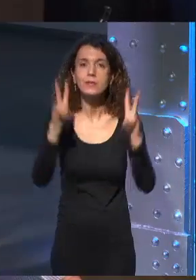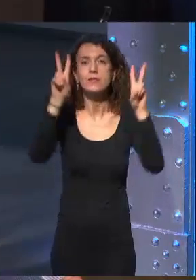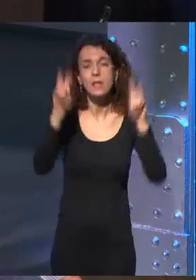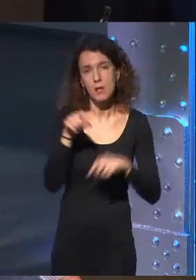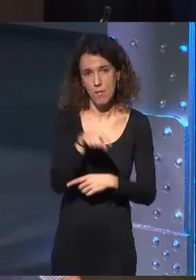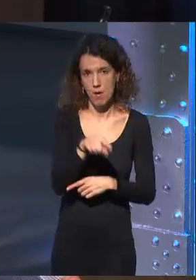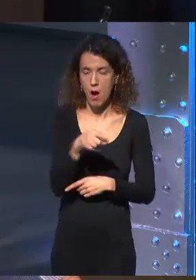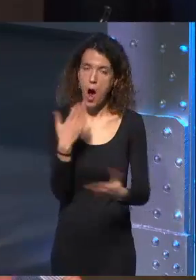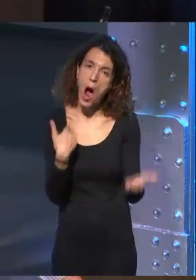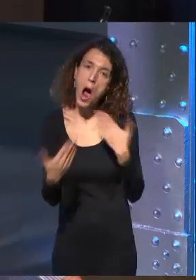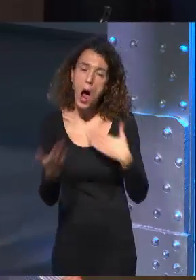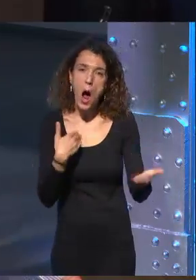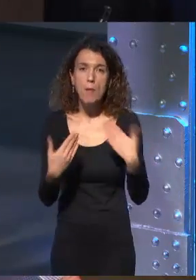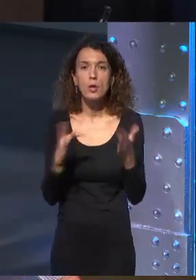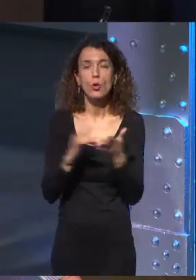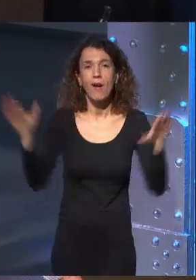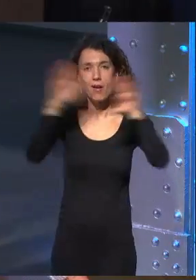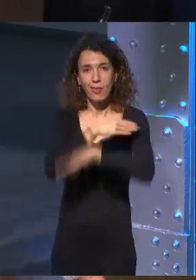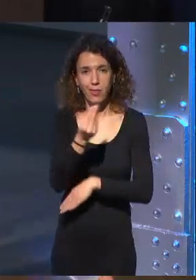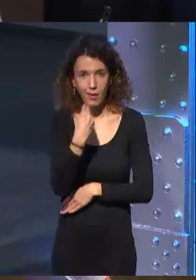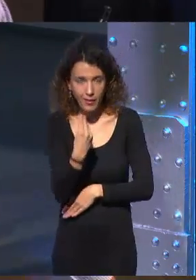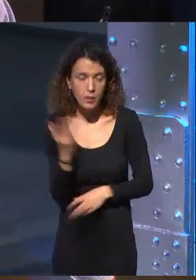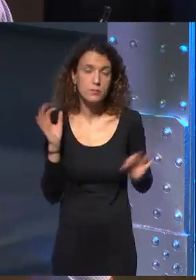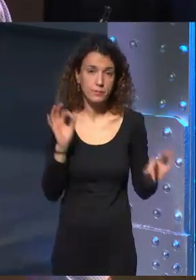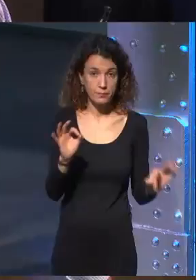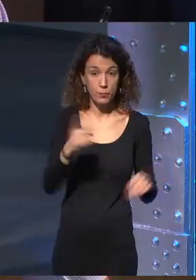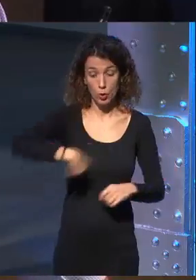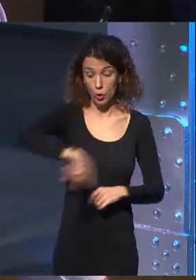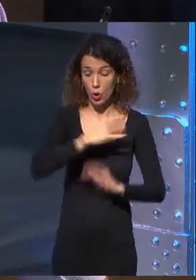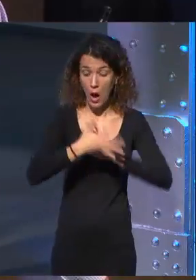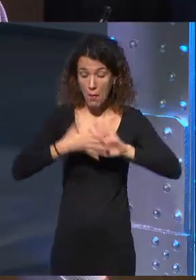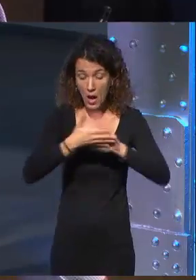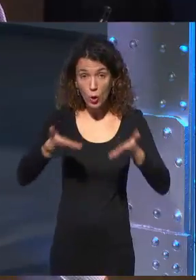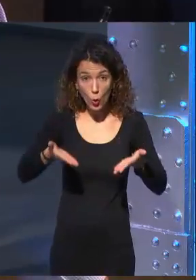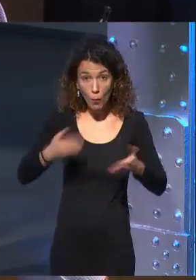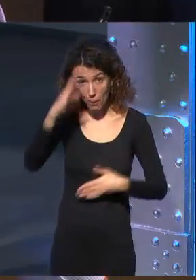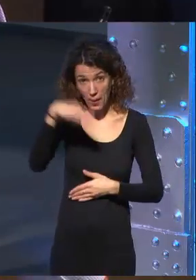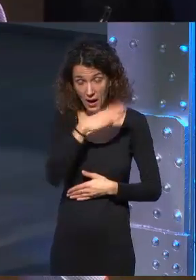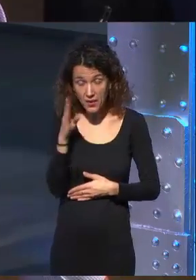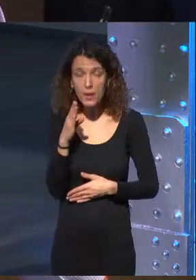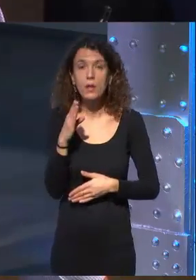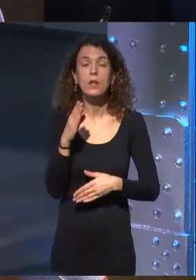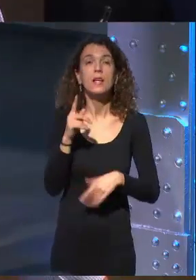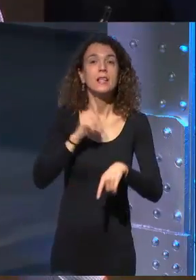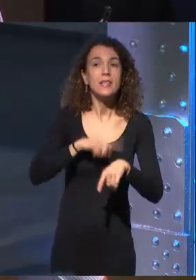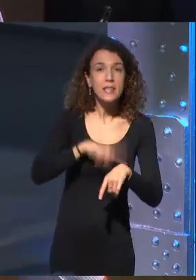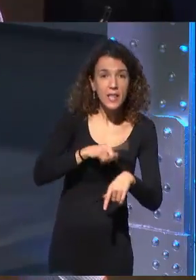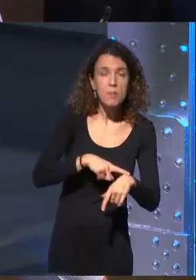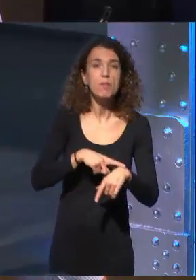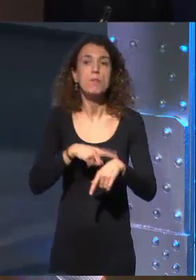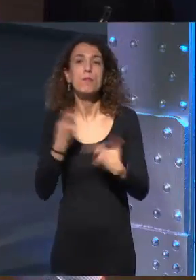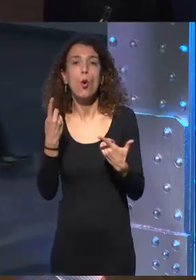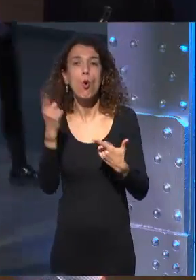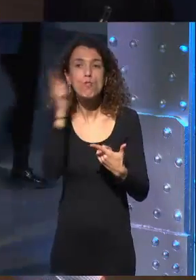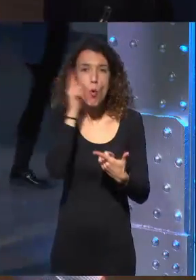daily discussion, and it should be a topic to be dealt with during dinner time, for example. I don't know whether you've talked